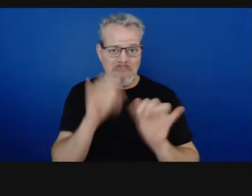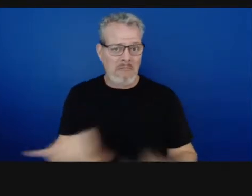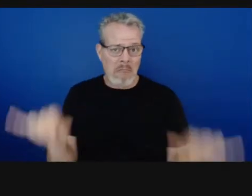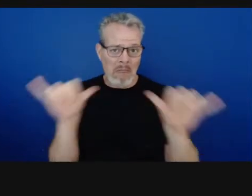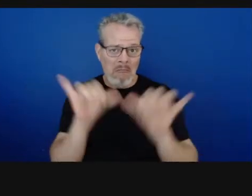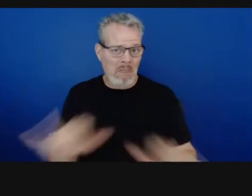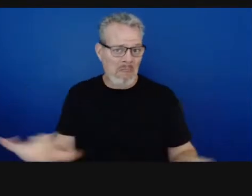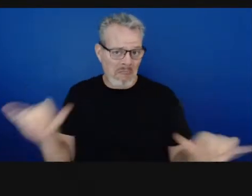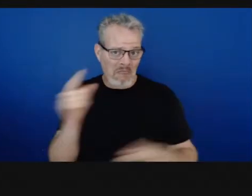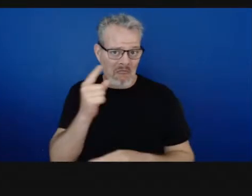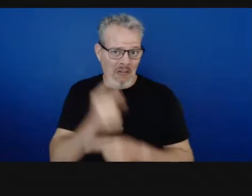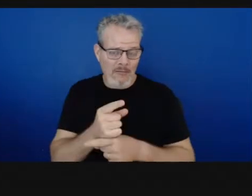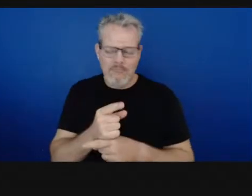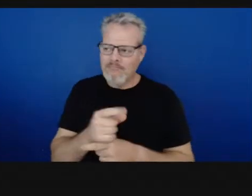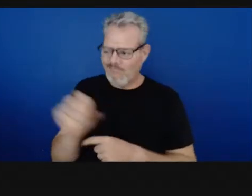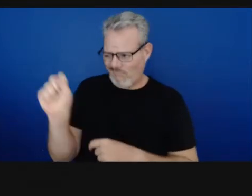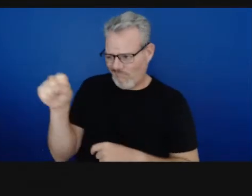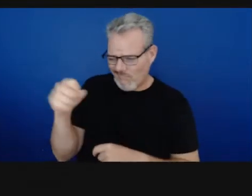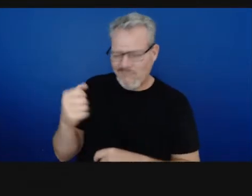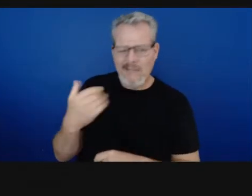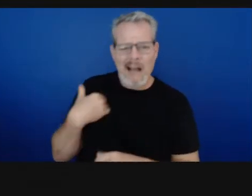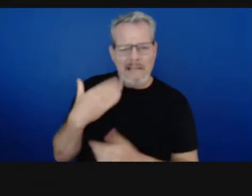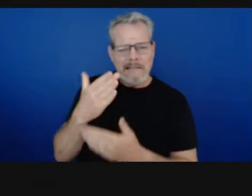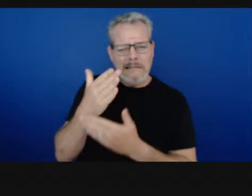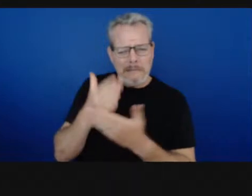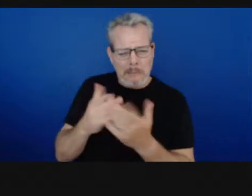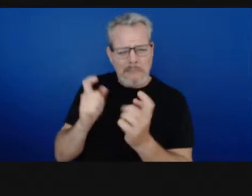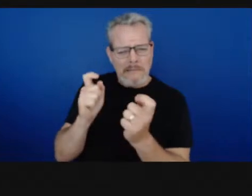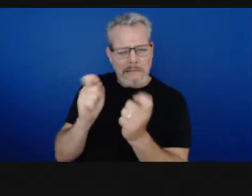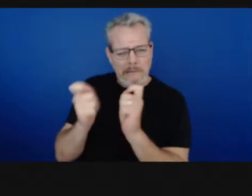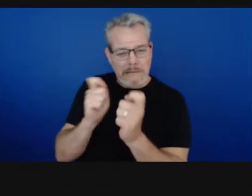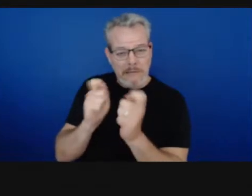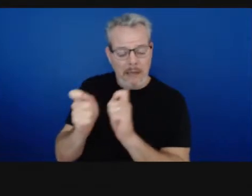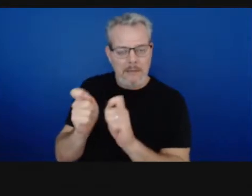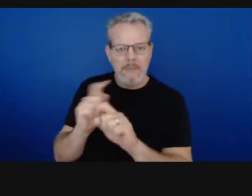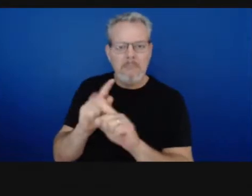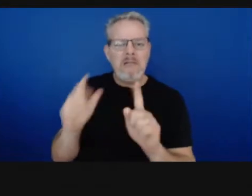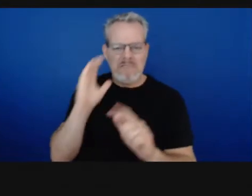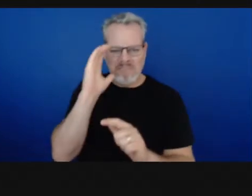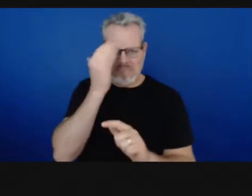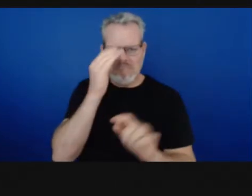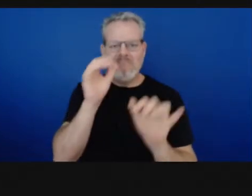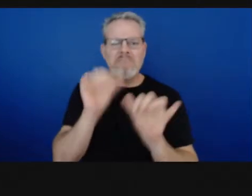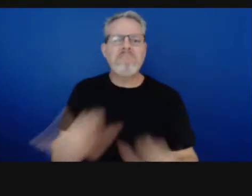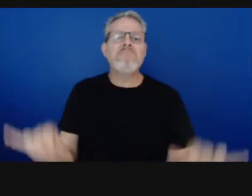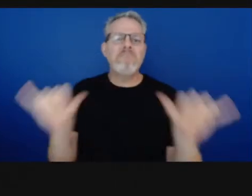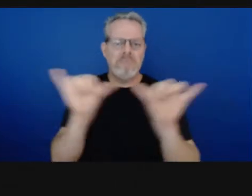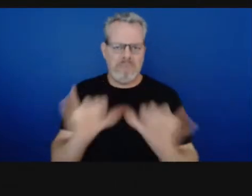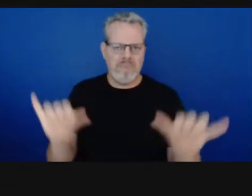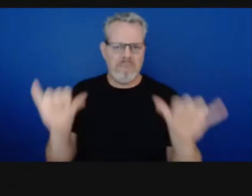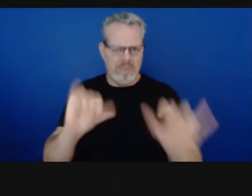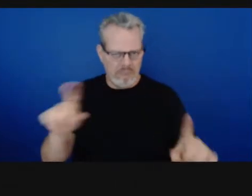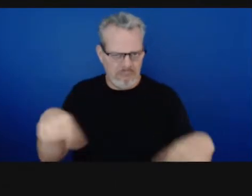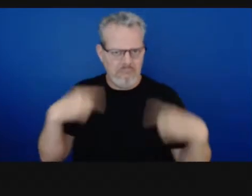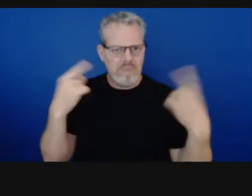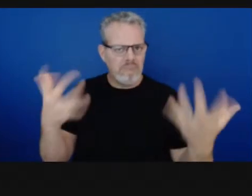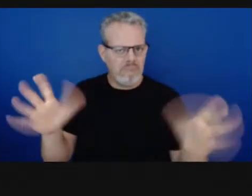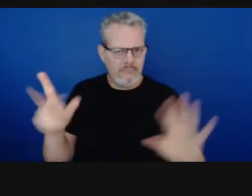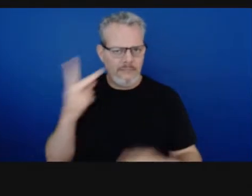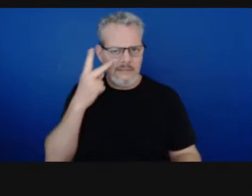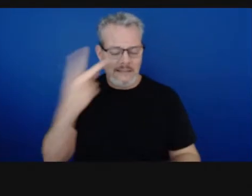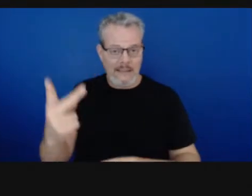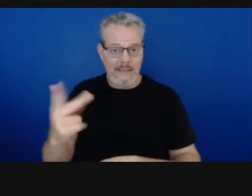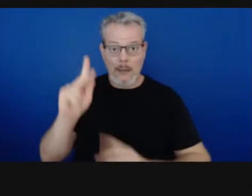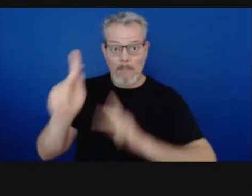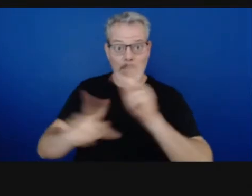Yeah, it's had a little bit of a change, and we'll go through it here, but it's pretty similar to what we've seen. And the question everyone has, of course, that we don't have the answer